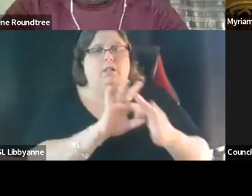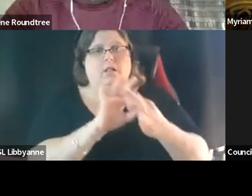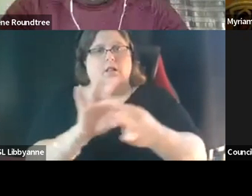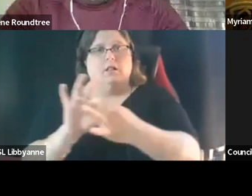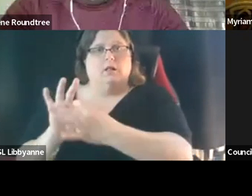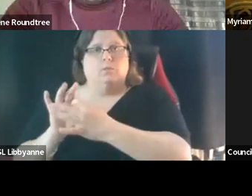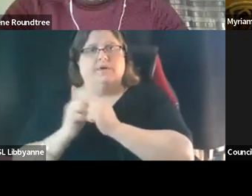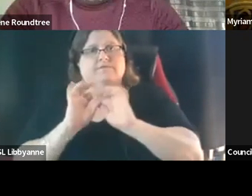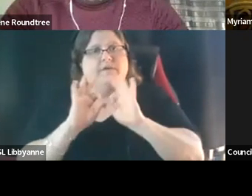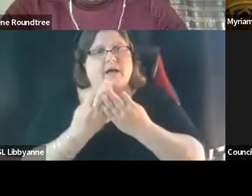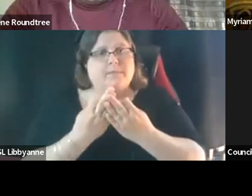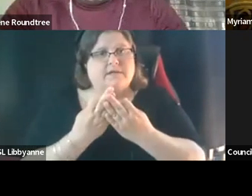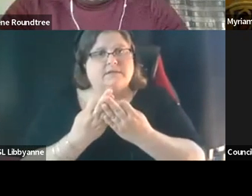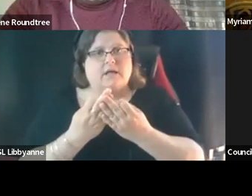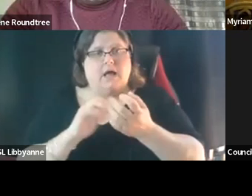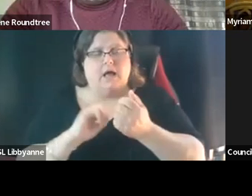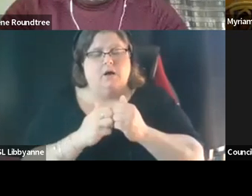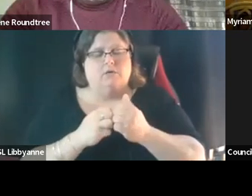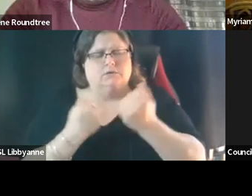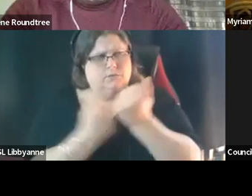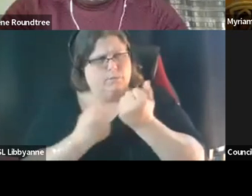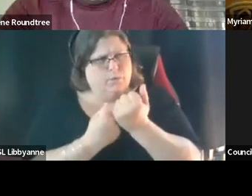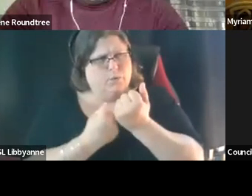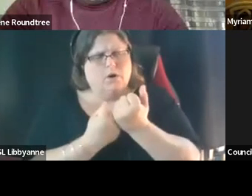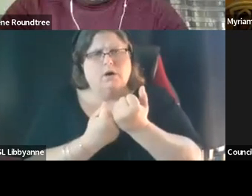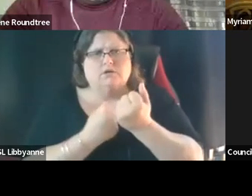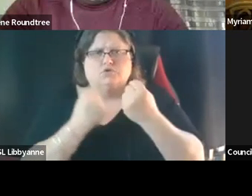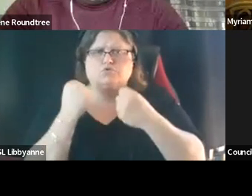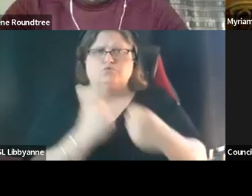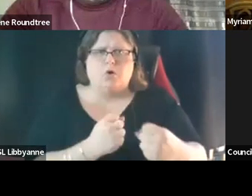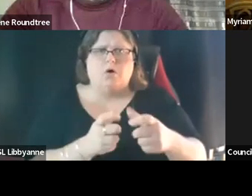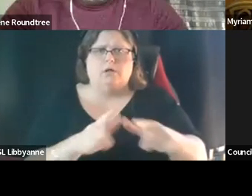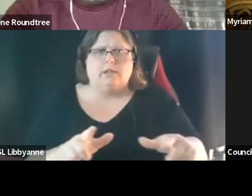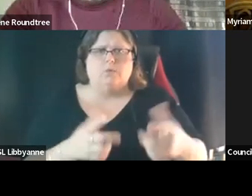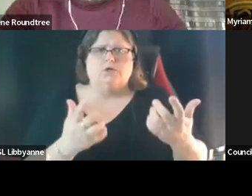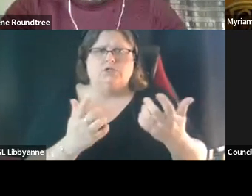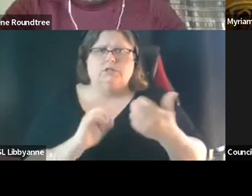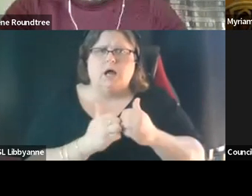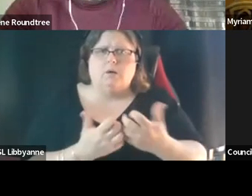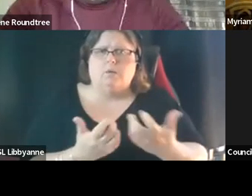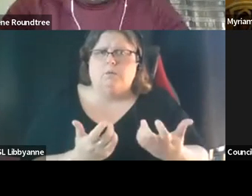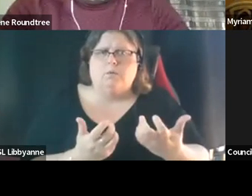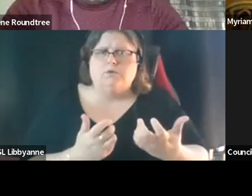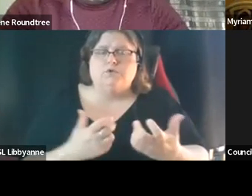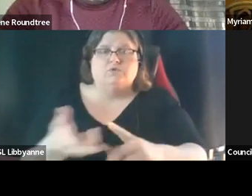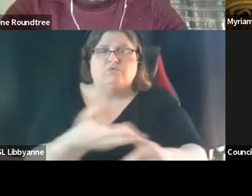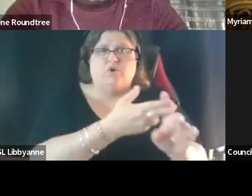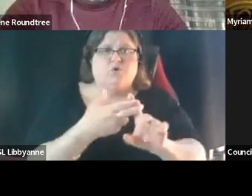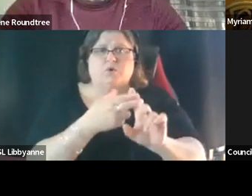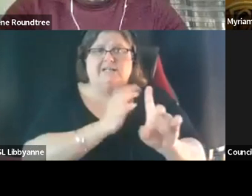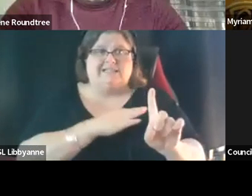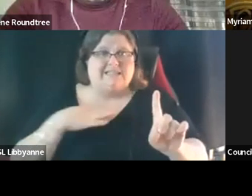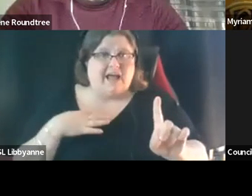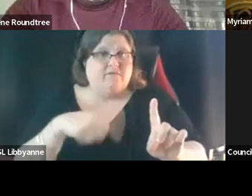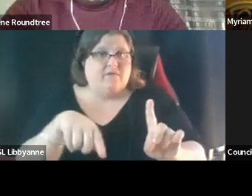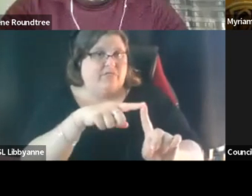native language literacy and English? How have you recruited and retained faculty and staff